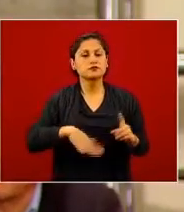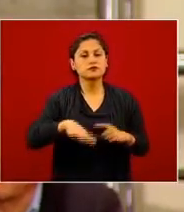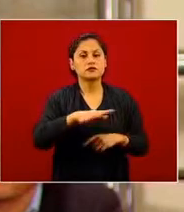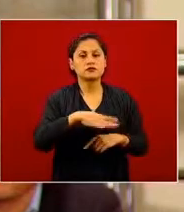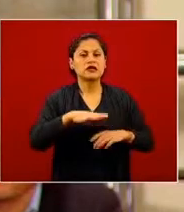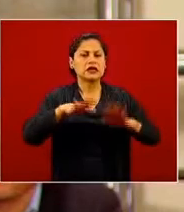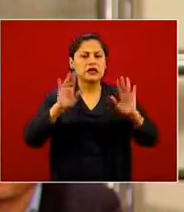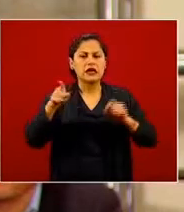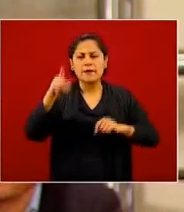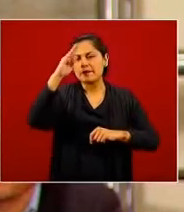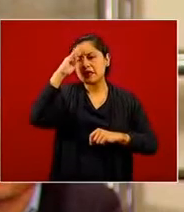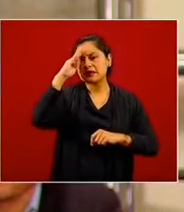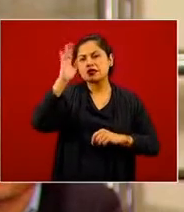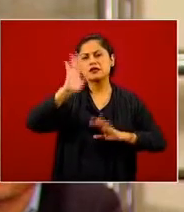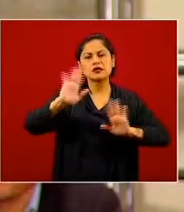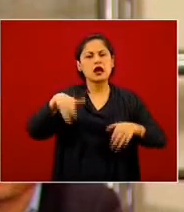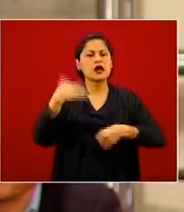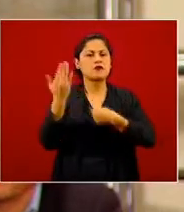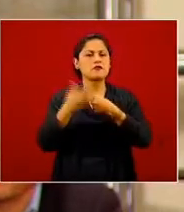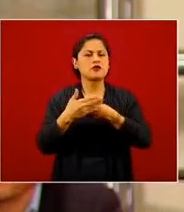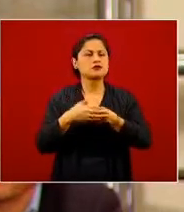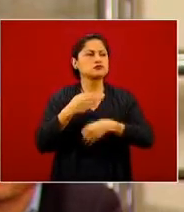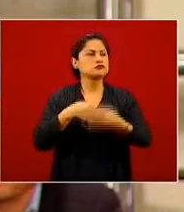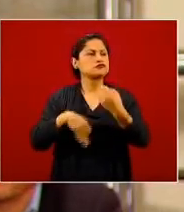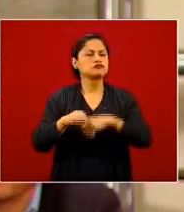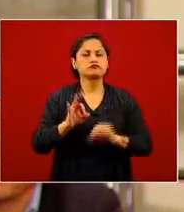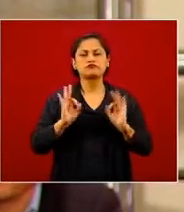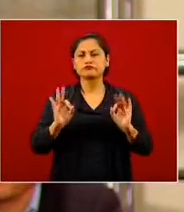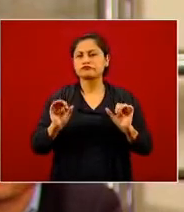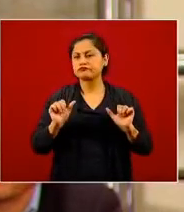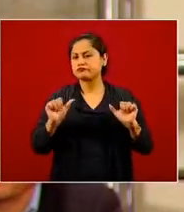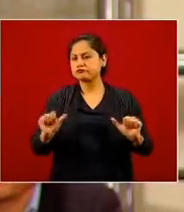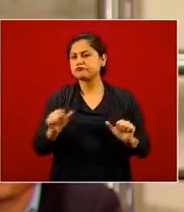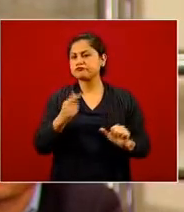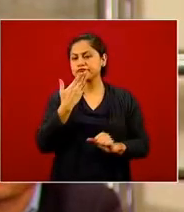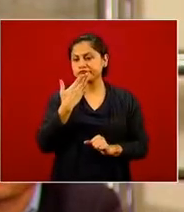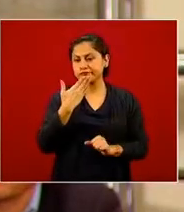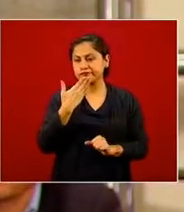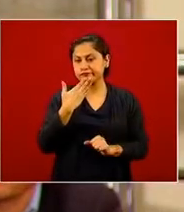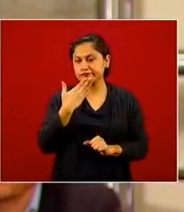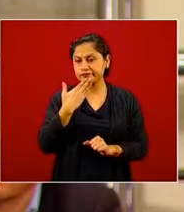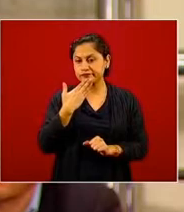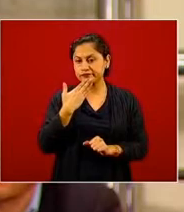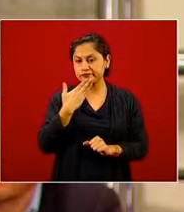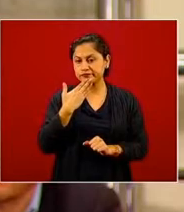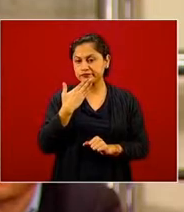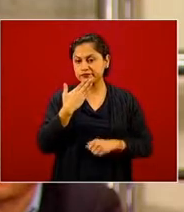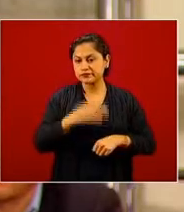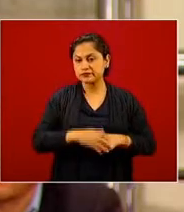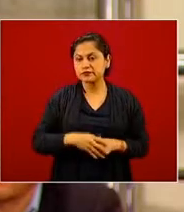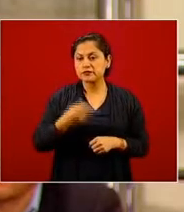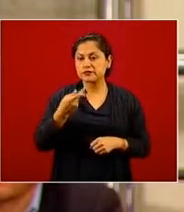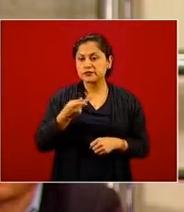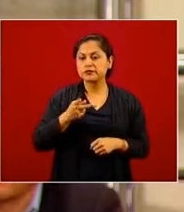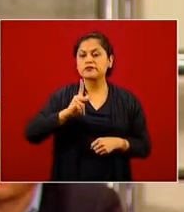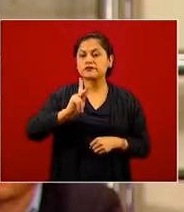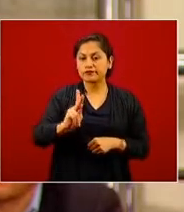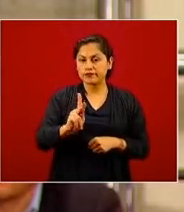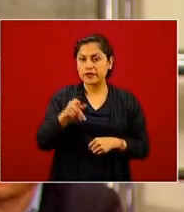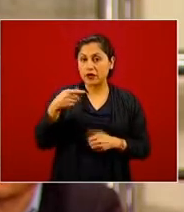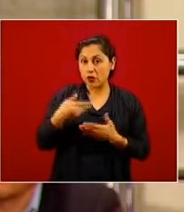patients in the future? Let's say that we are in green color in the spotlight, everything's going well.